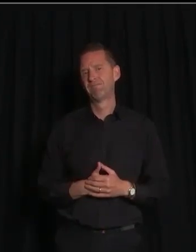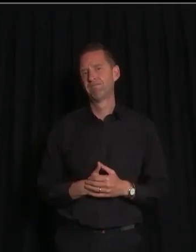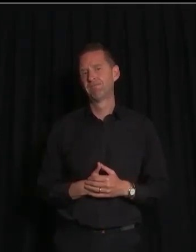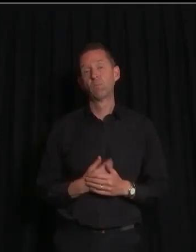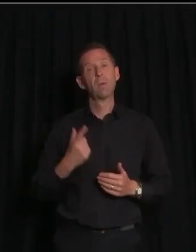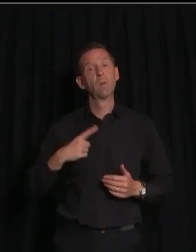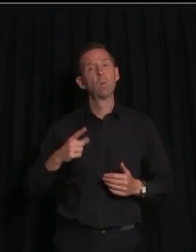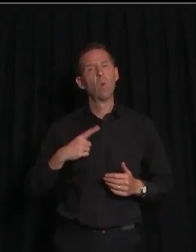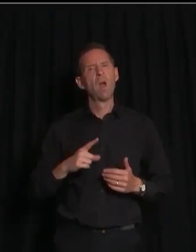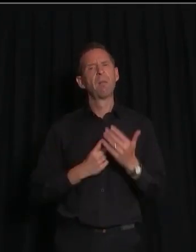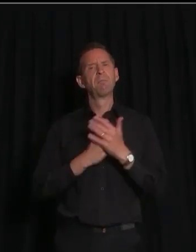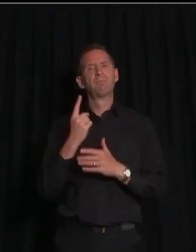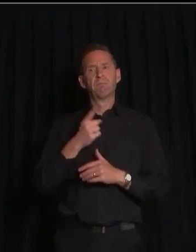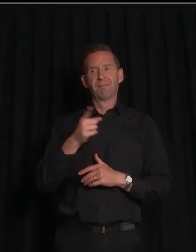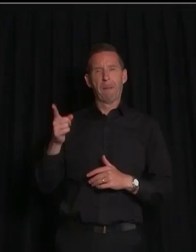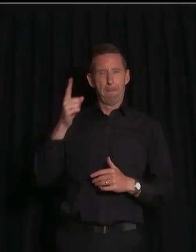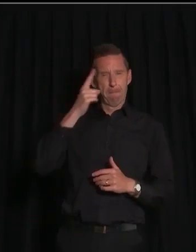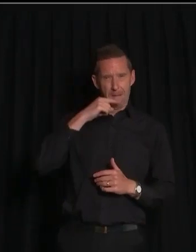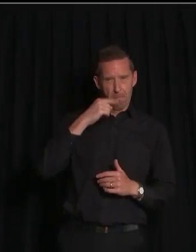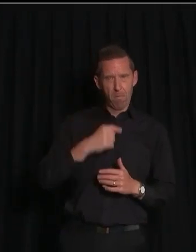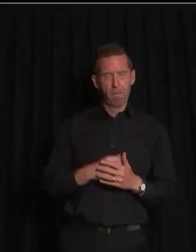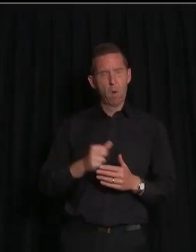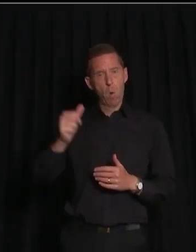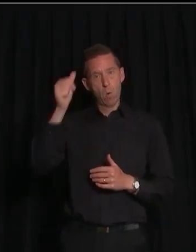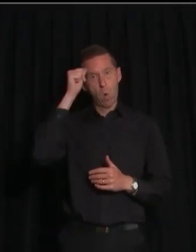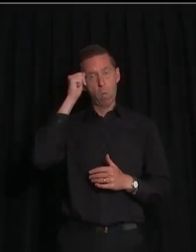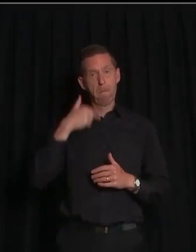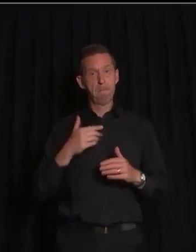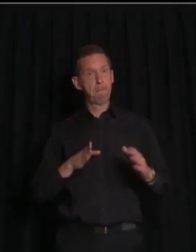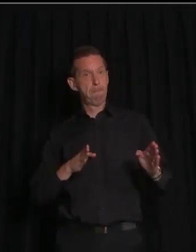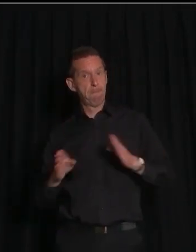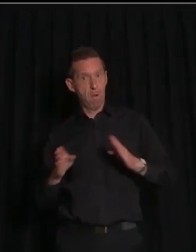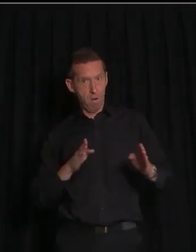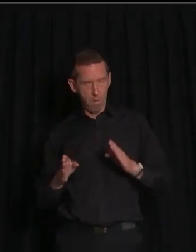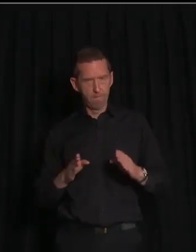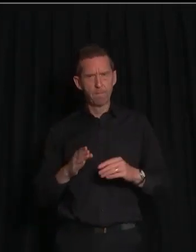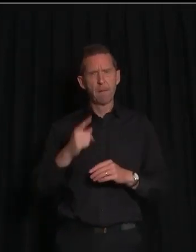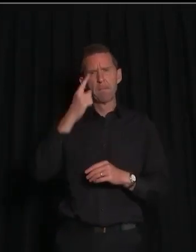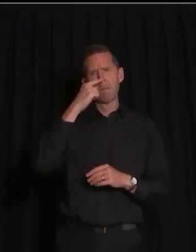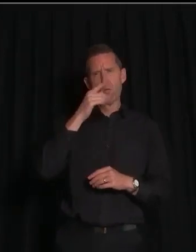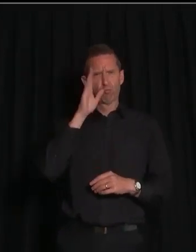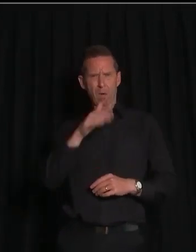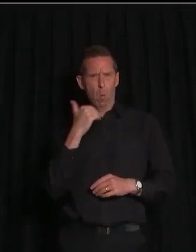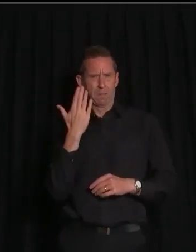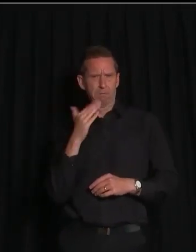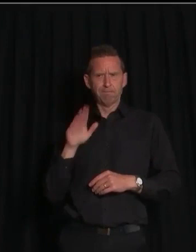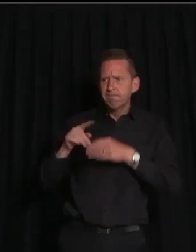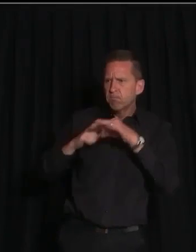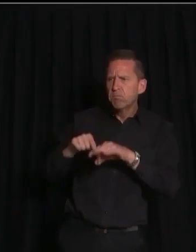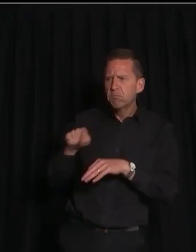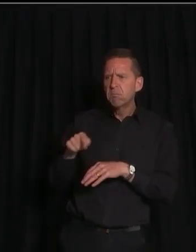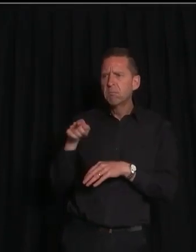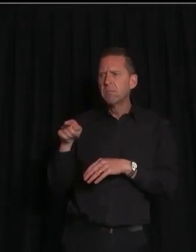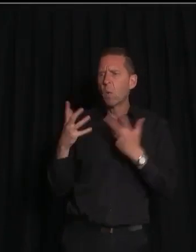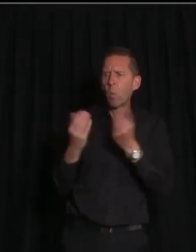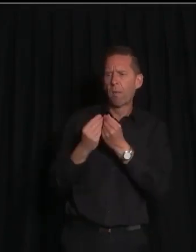That's why when people know that I'm bisexual and they ask immediately about my sex